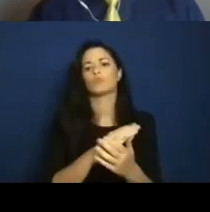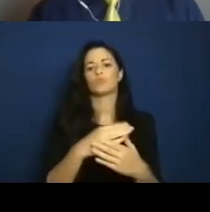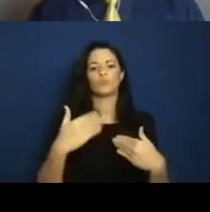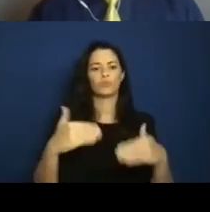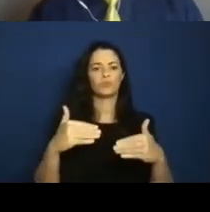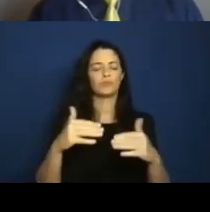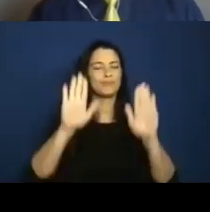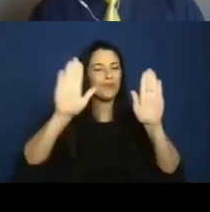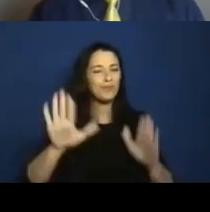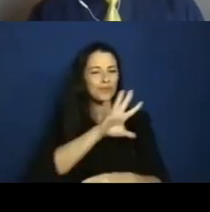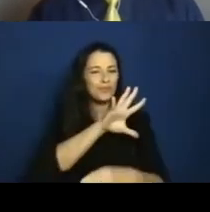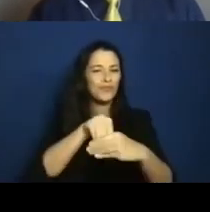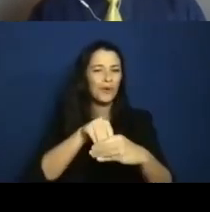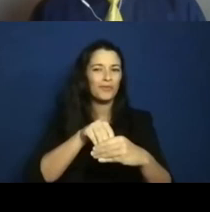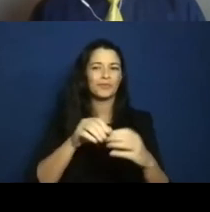with you in this effort.